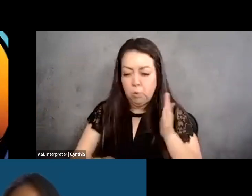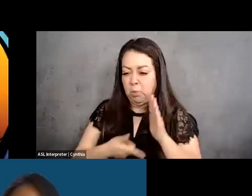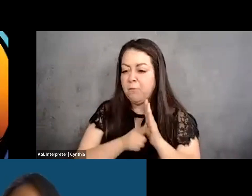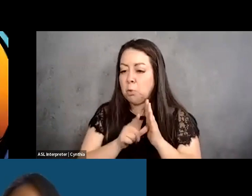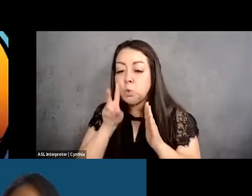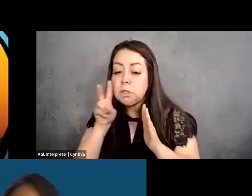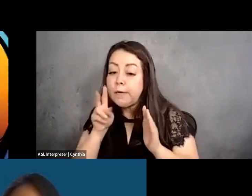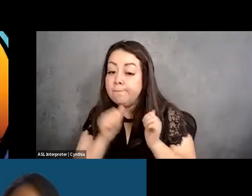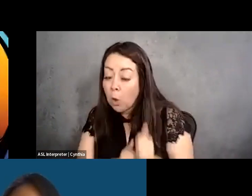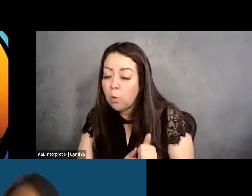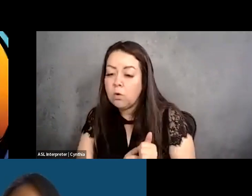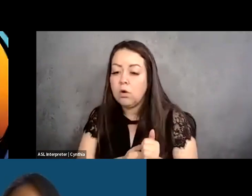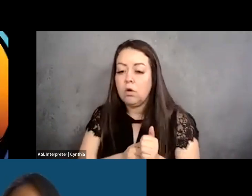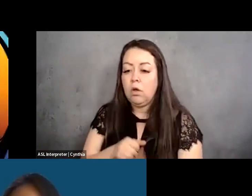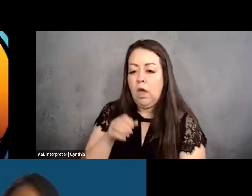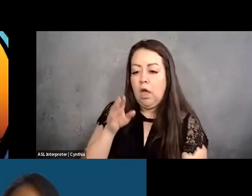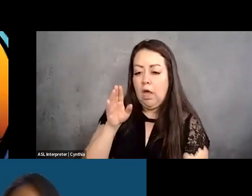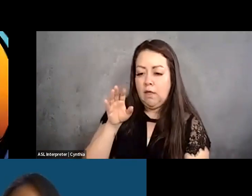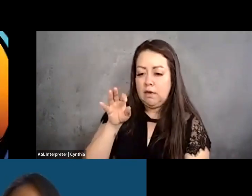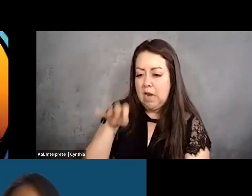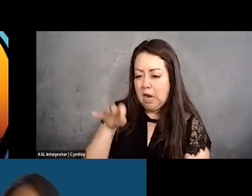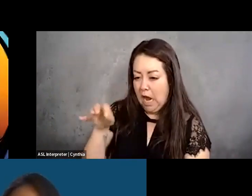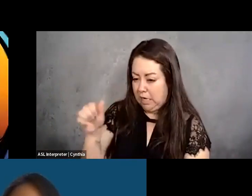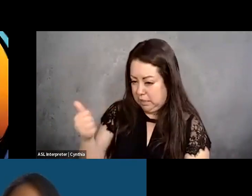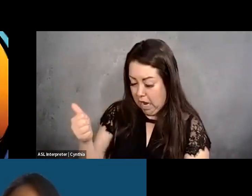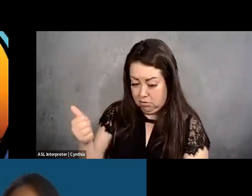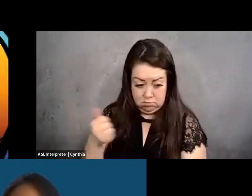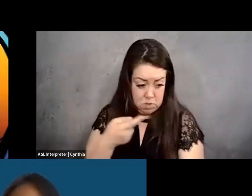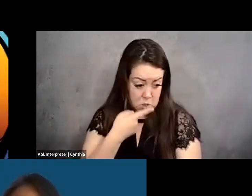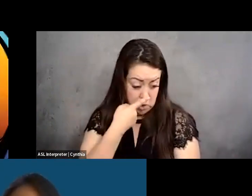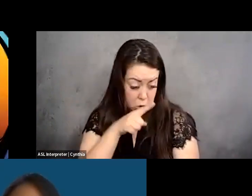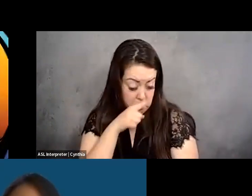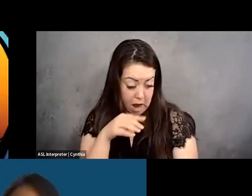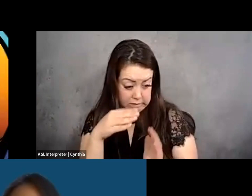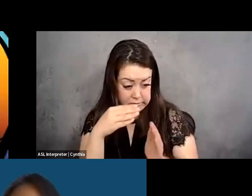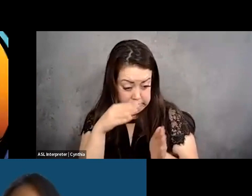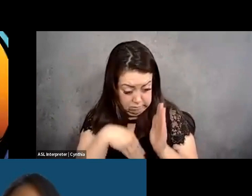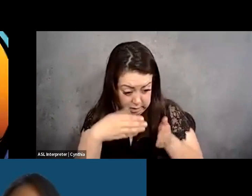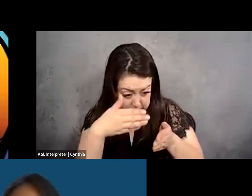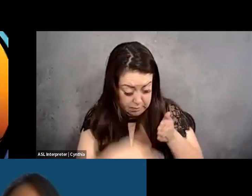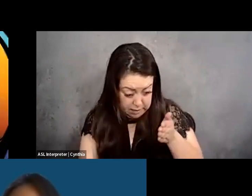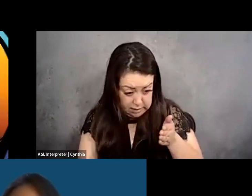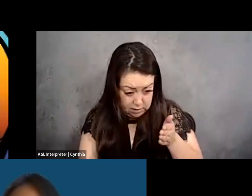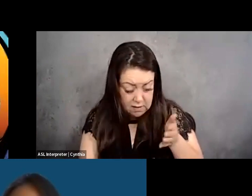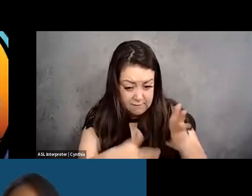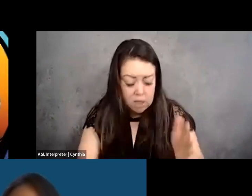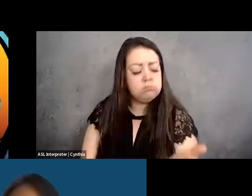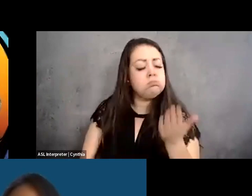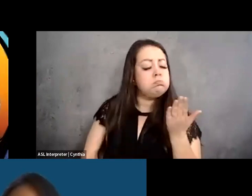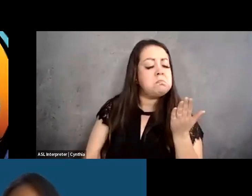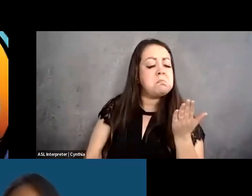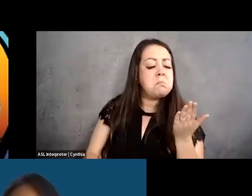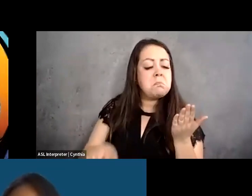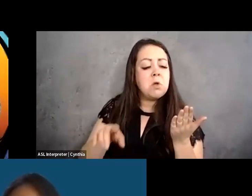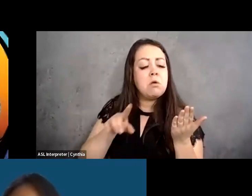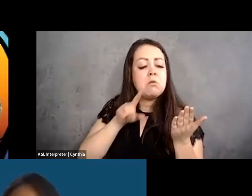ask them to complete the 9910 and also see how they would answer those questions, because that's a